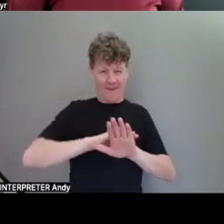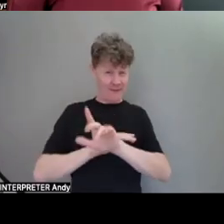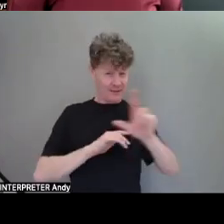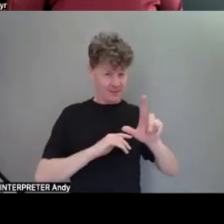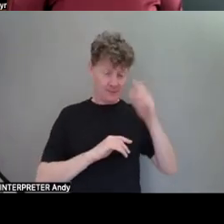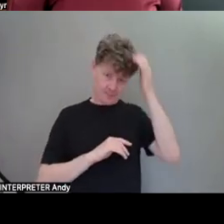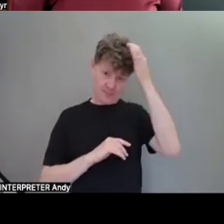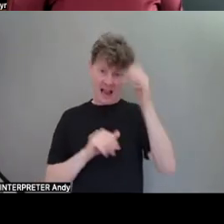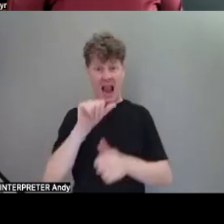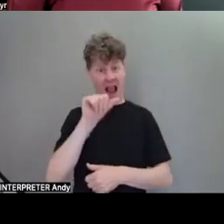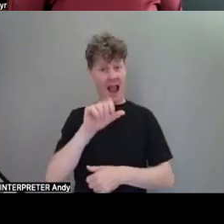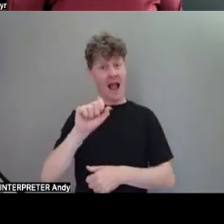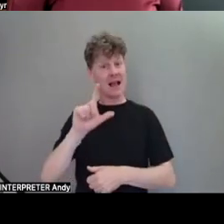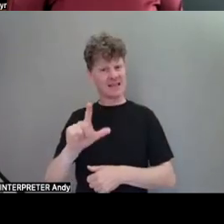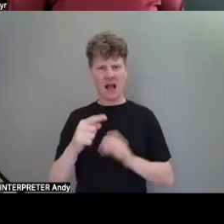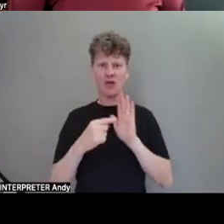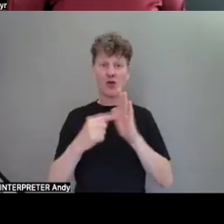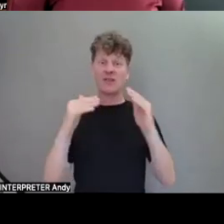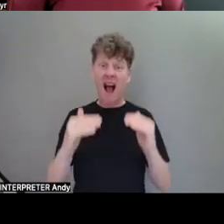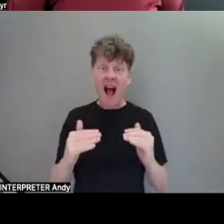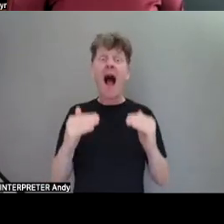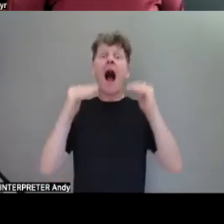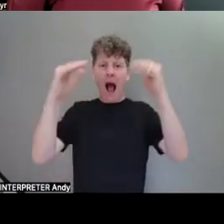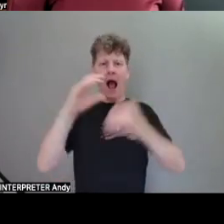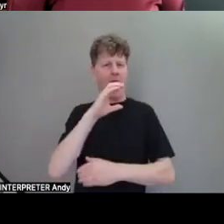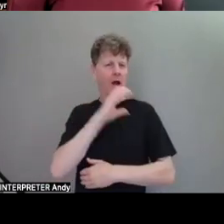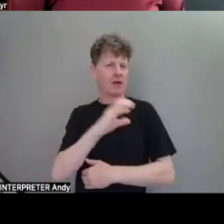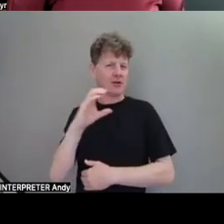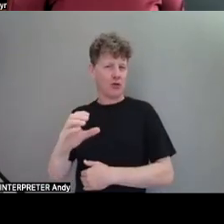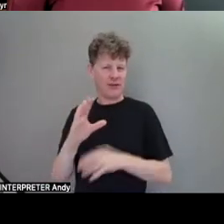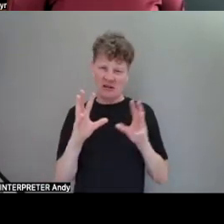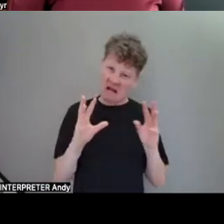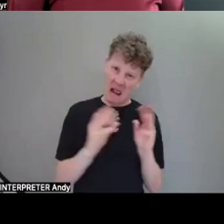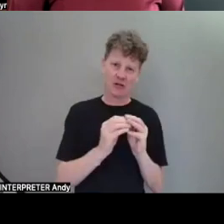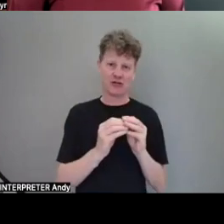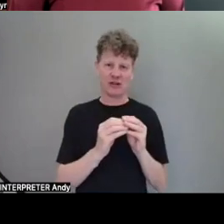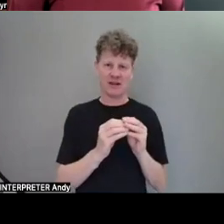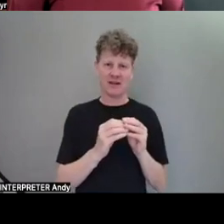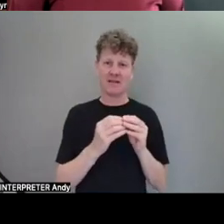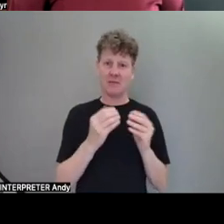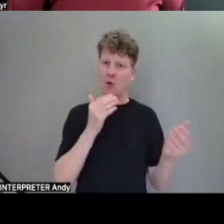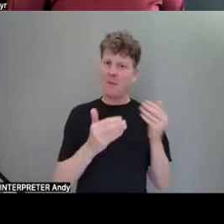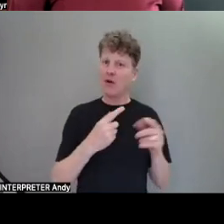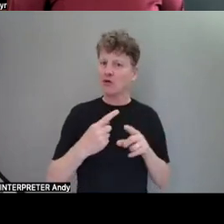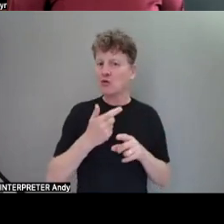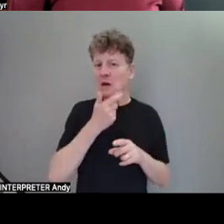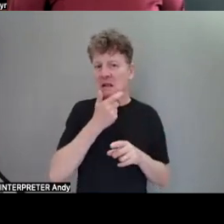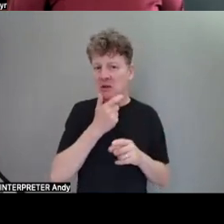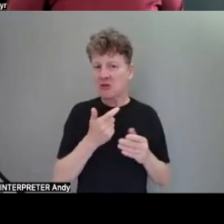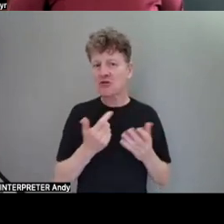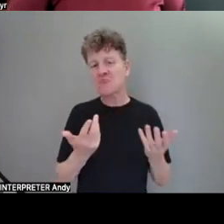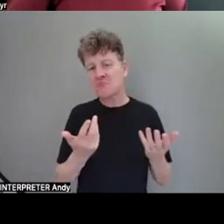ASL actually shows higher clustering coefficient than English. And this seems to suggest that